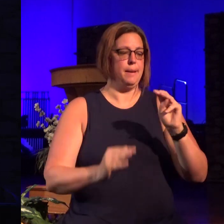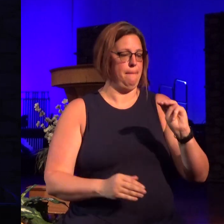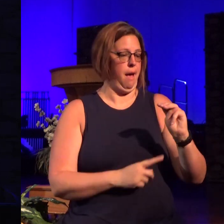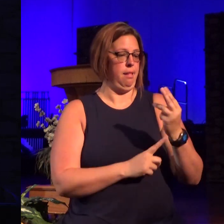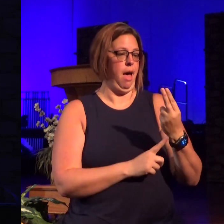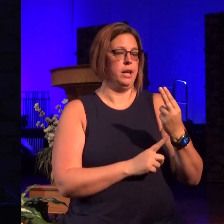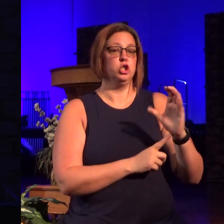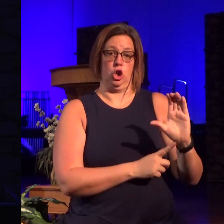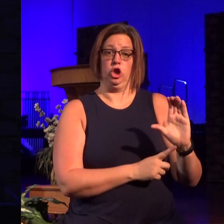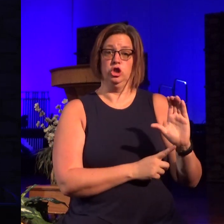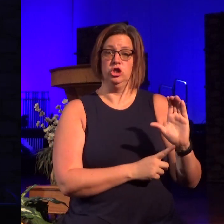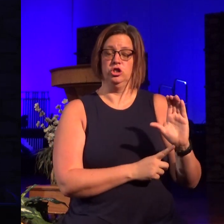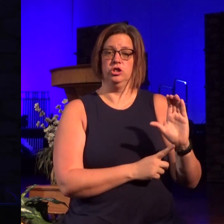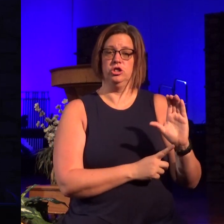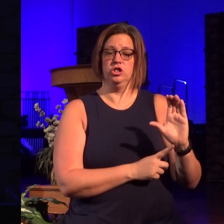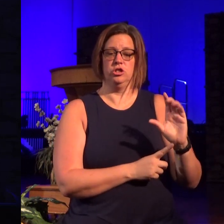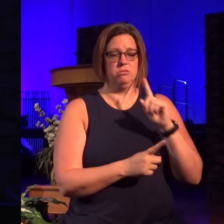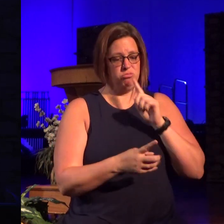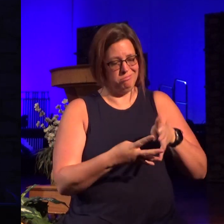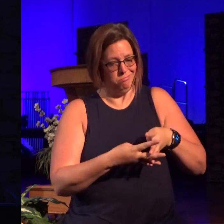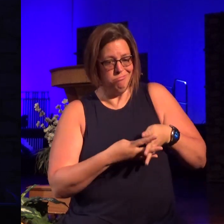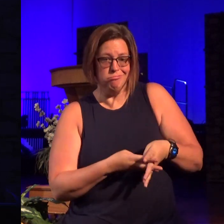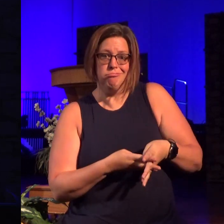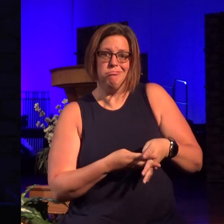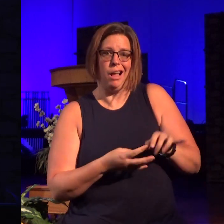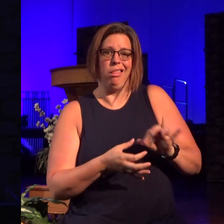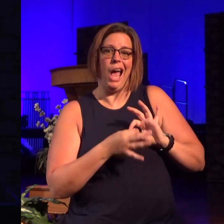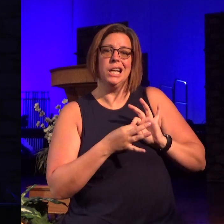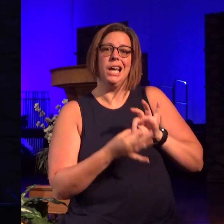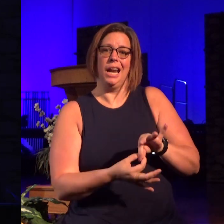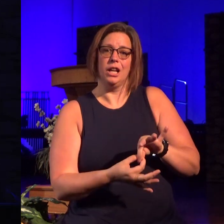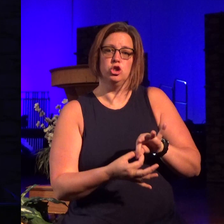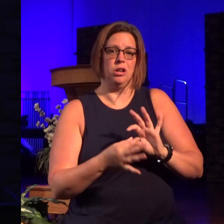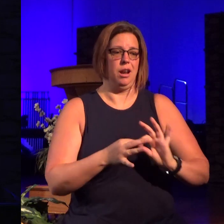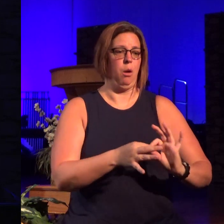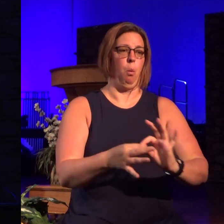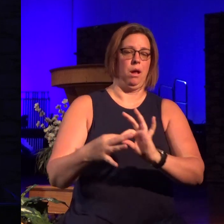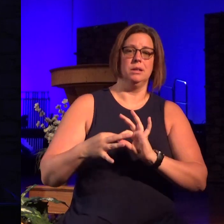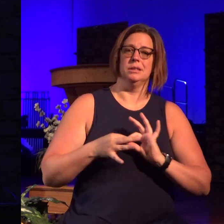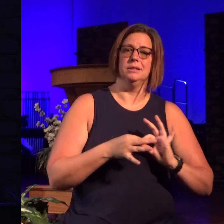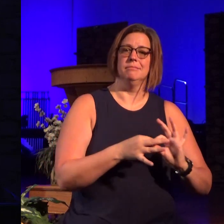Church is anchored in this connection of oneness,